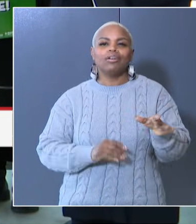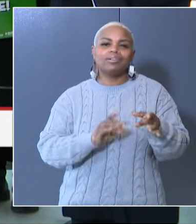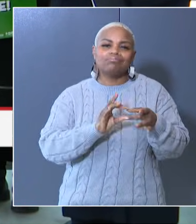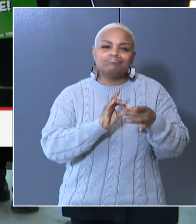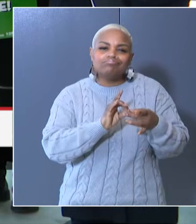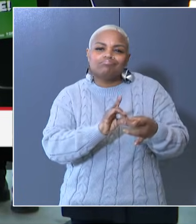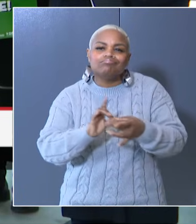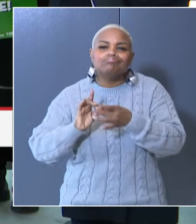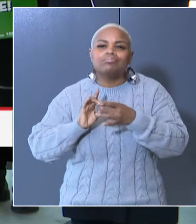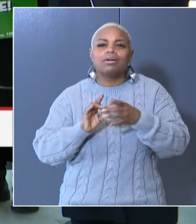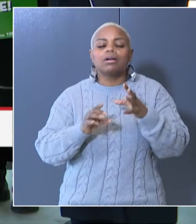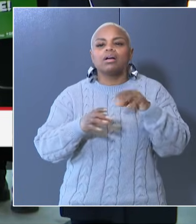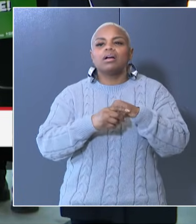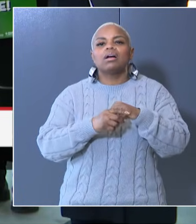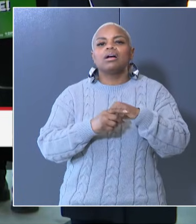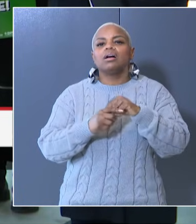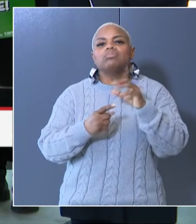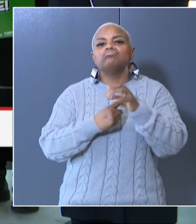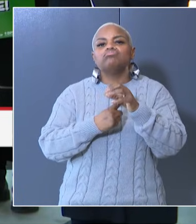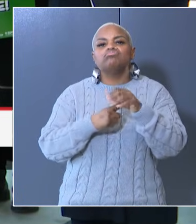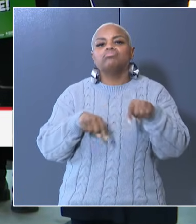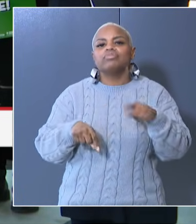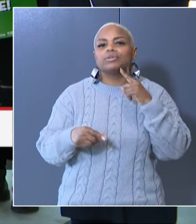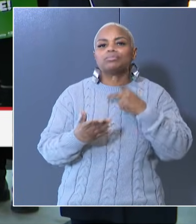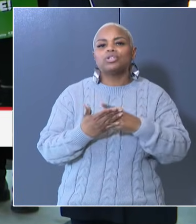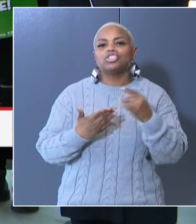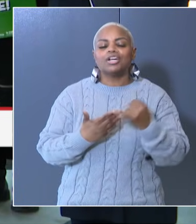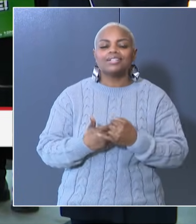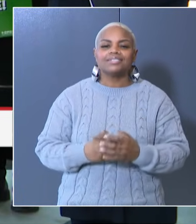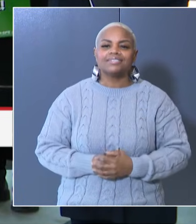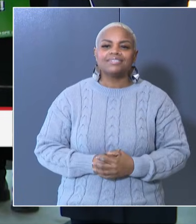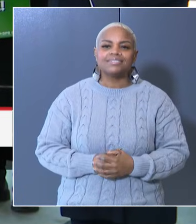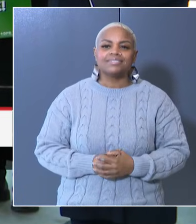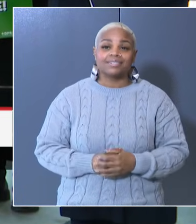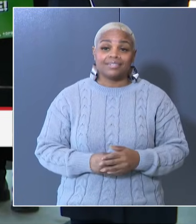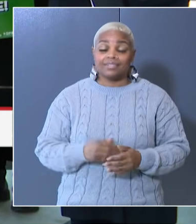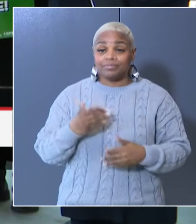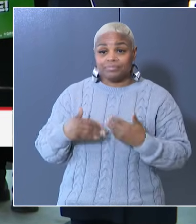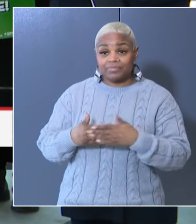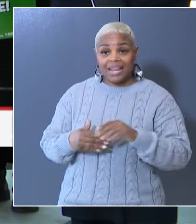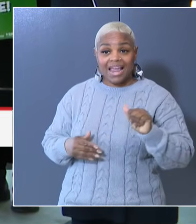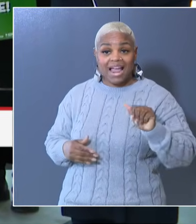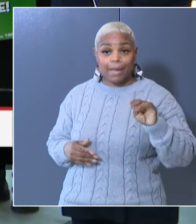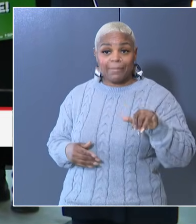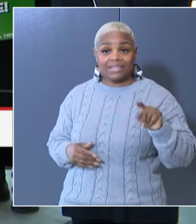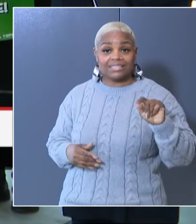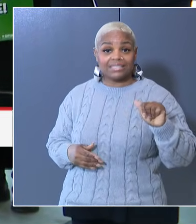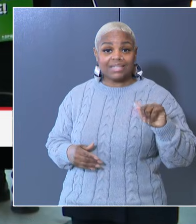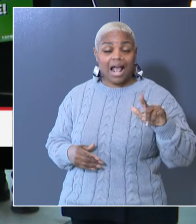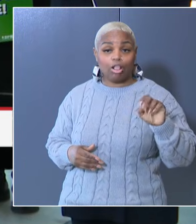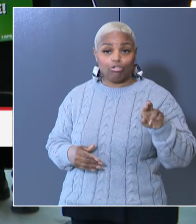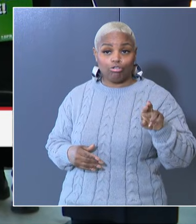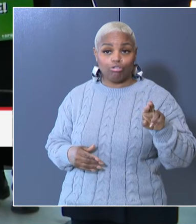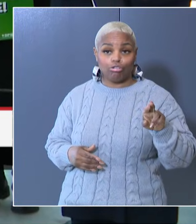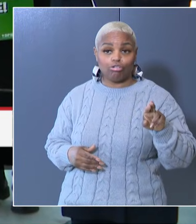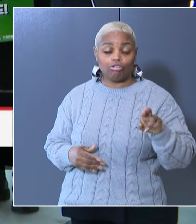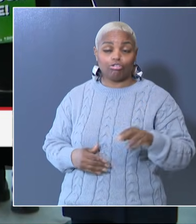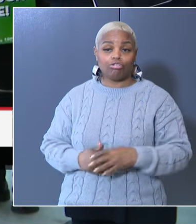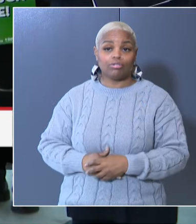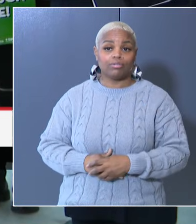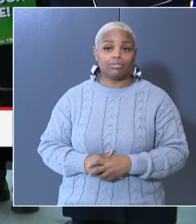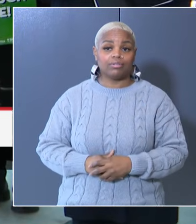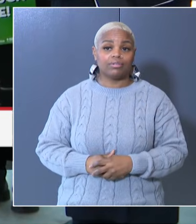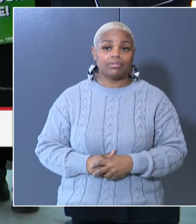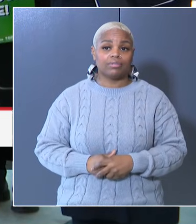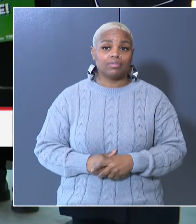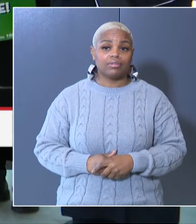Taylor, whose steady guidance has supported the project through every phase, together with Judy Jackson, and Taylor Thorne, who's here